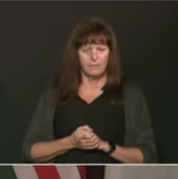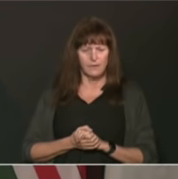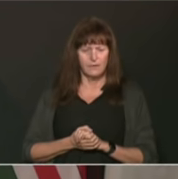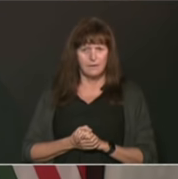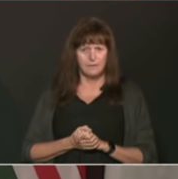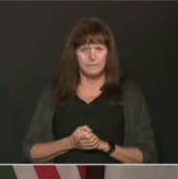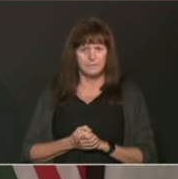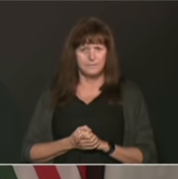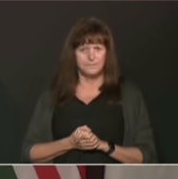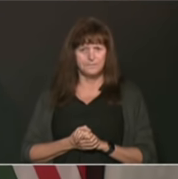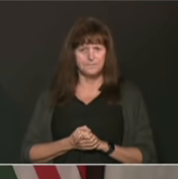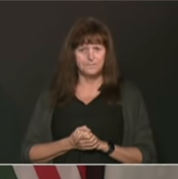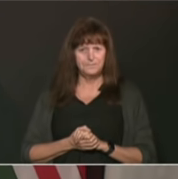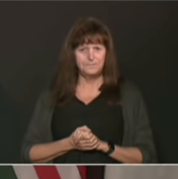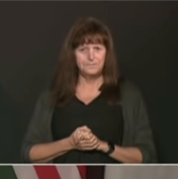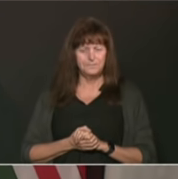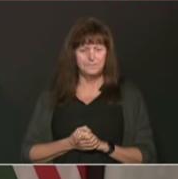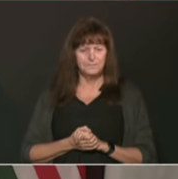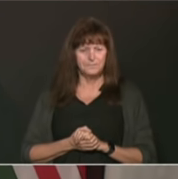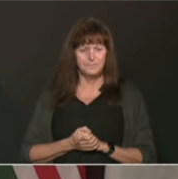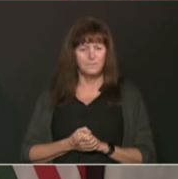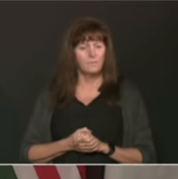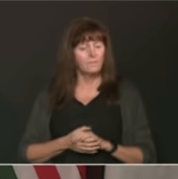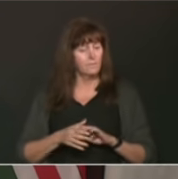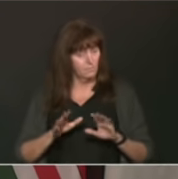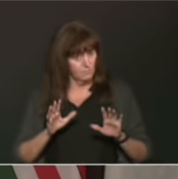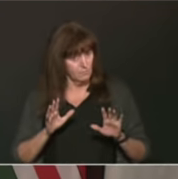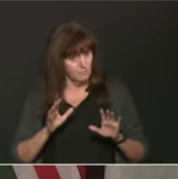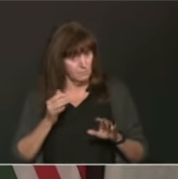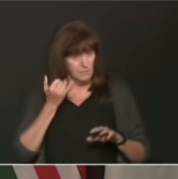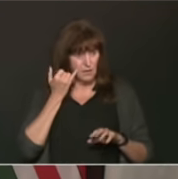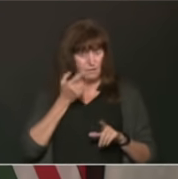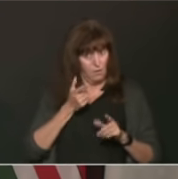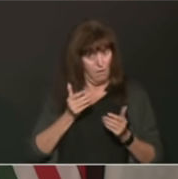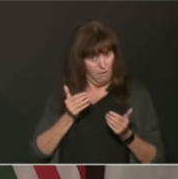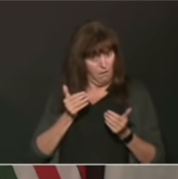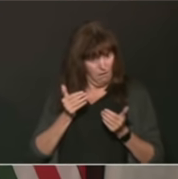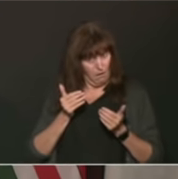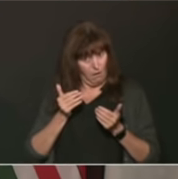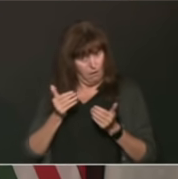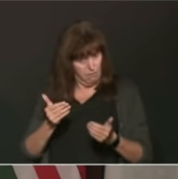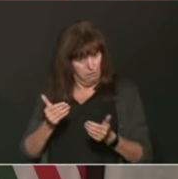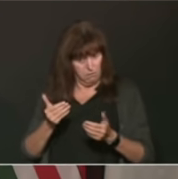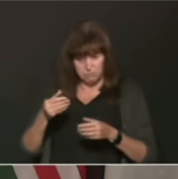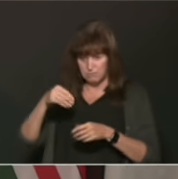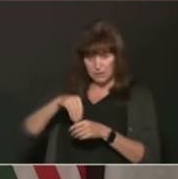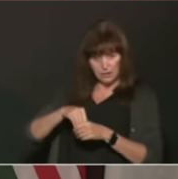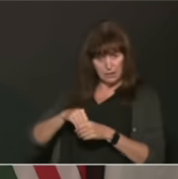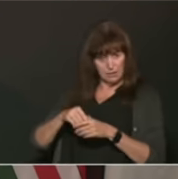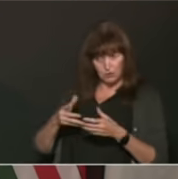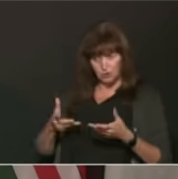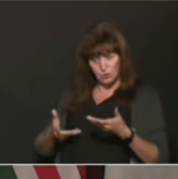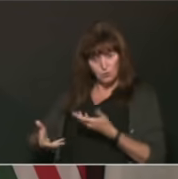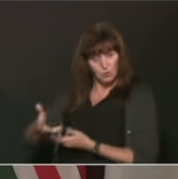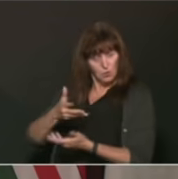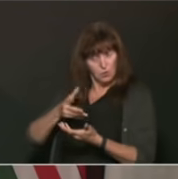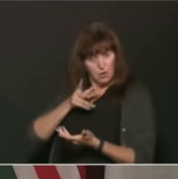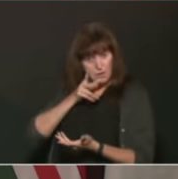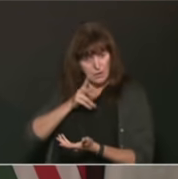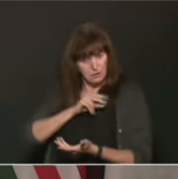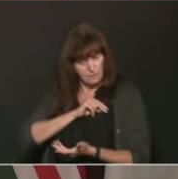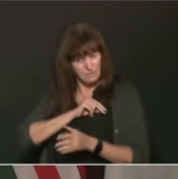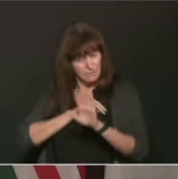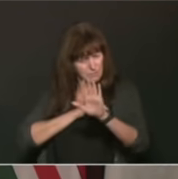all health measures are followed. Post an in-person social gathering this year, remember that under step 3 of